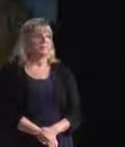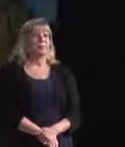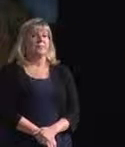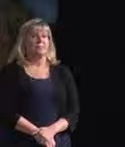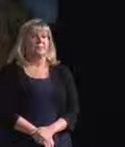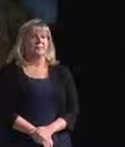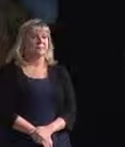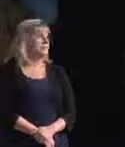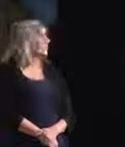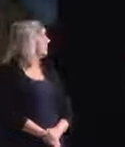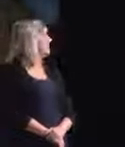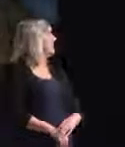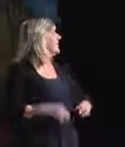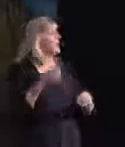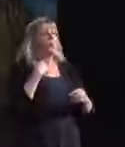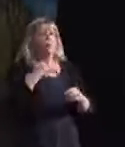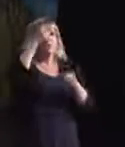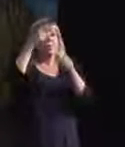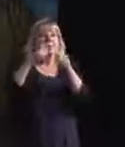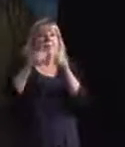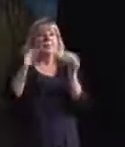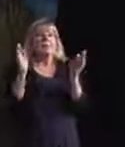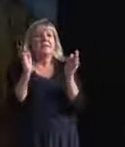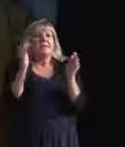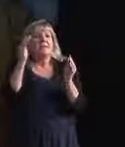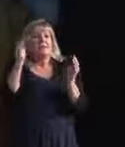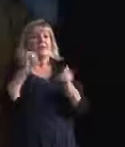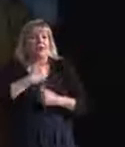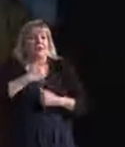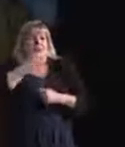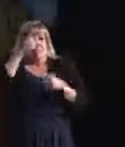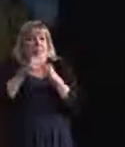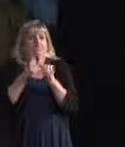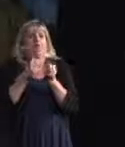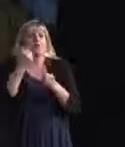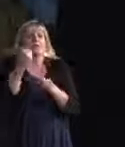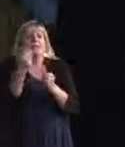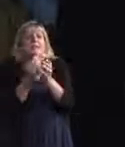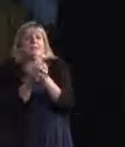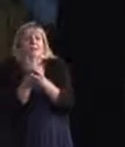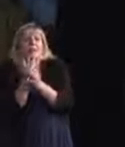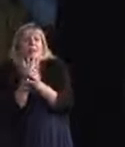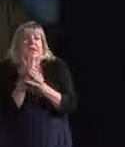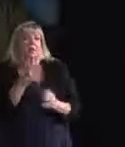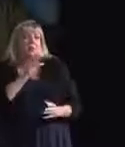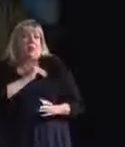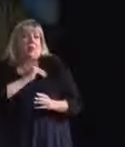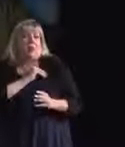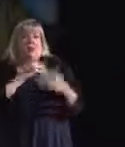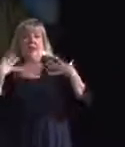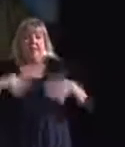The general remembers the tiny green sprigs, men of his village wore in their capes